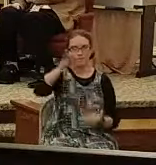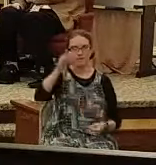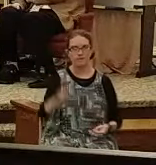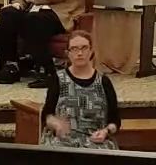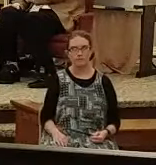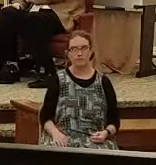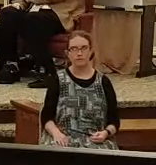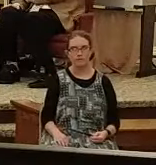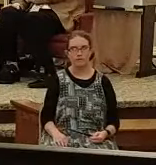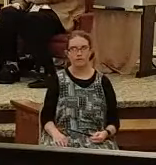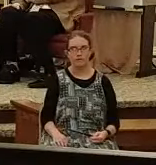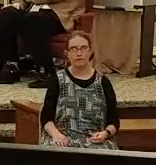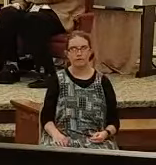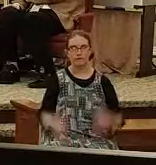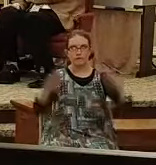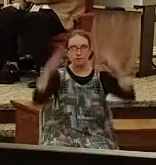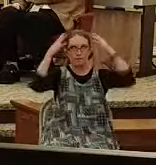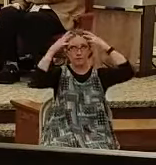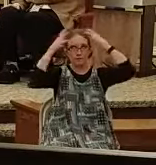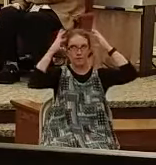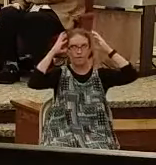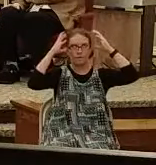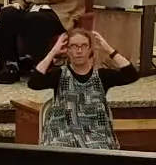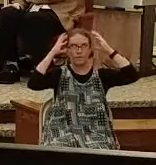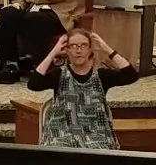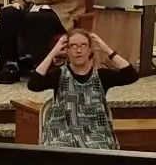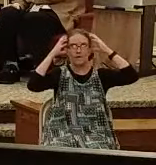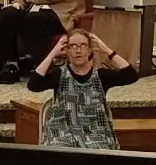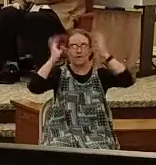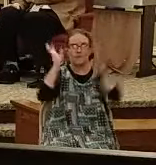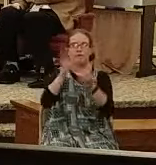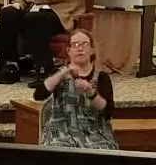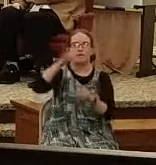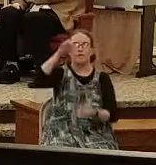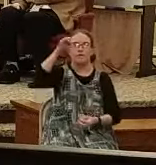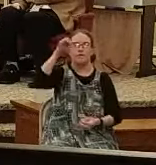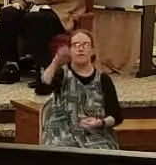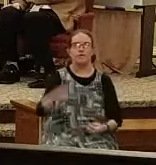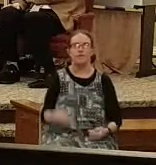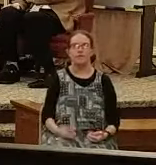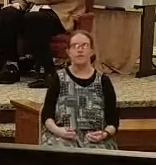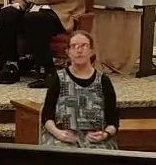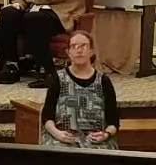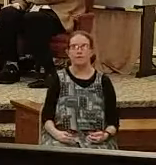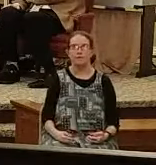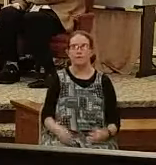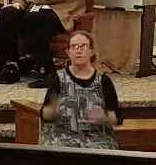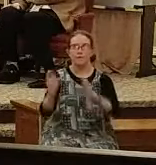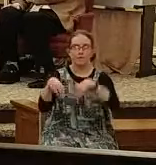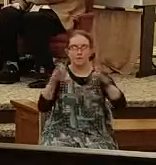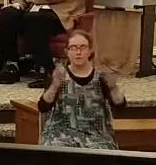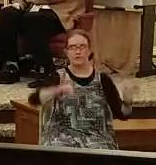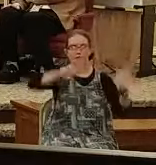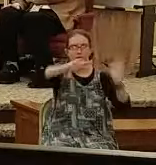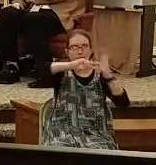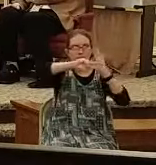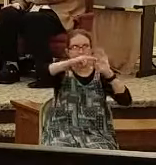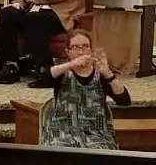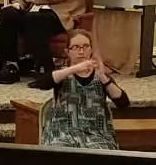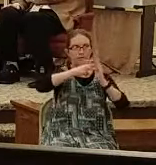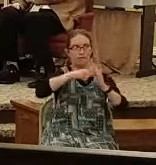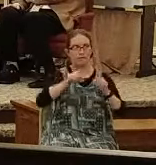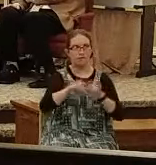So you cover your mind with the Spirit. Hallelujah. You know what that does? That means that's